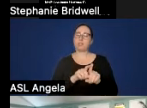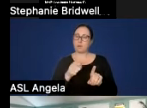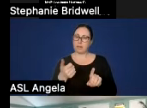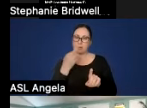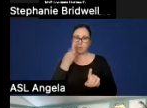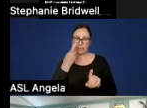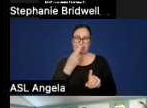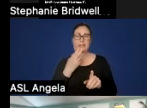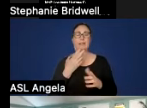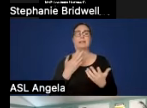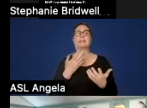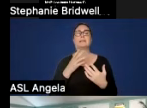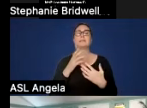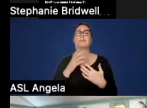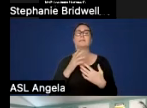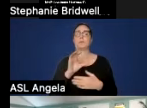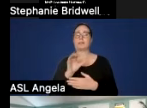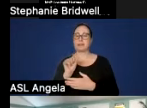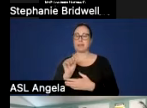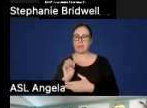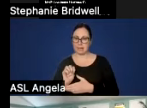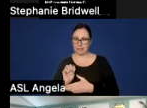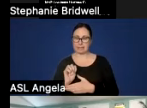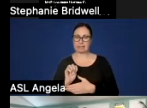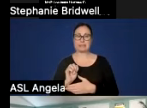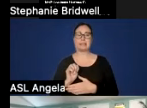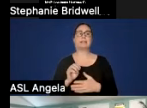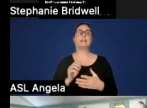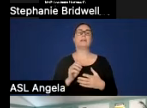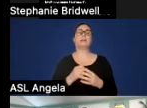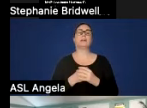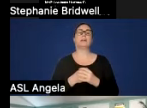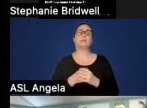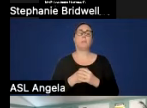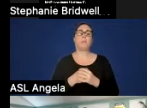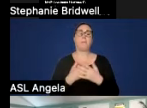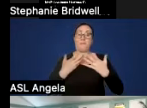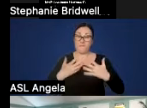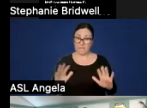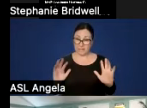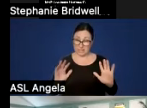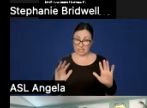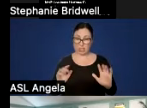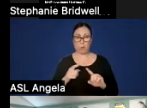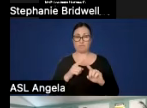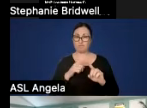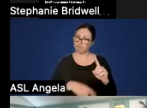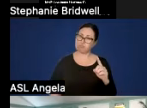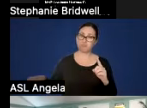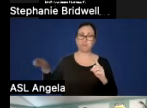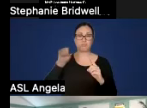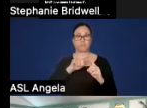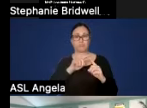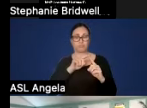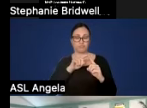that might be the way to say it, these teams can be a great place to kind of sit down and look at, where did we do really well and